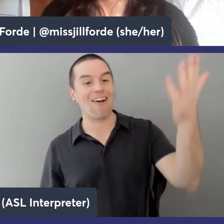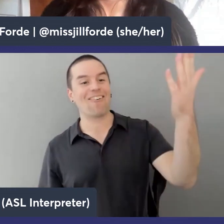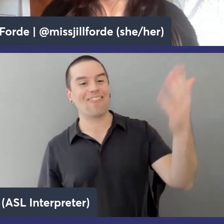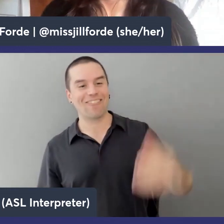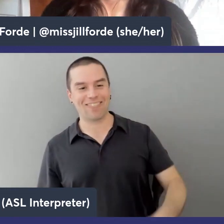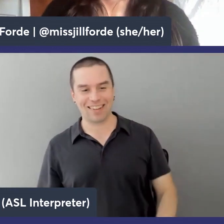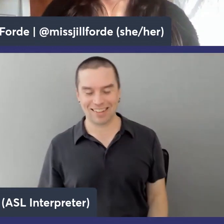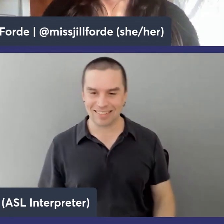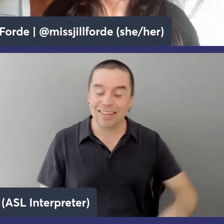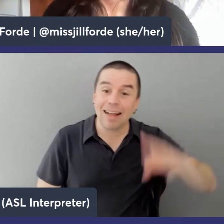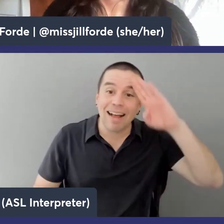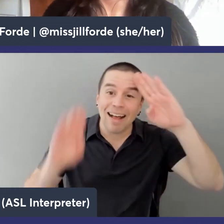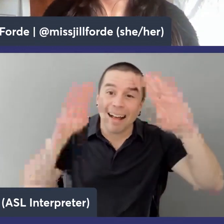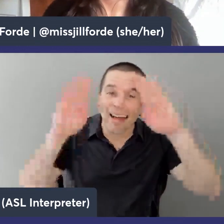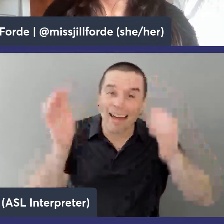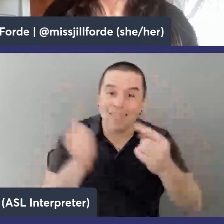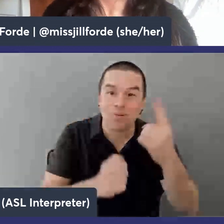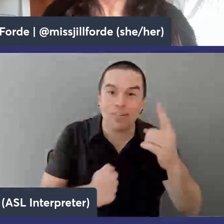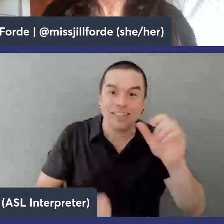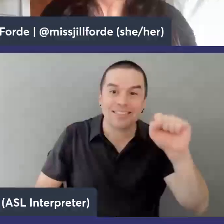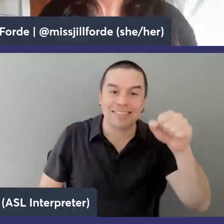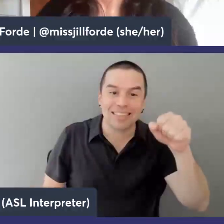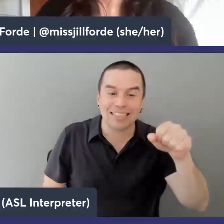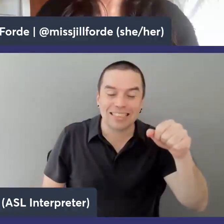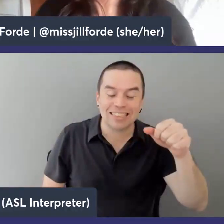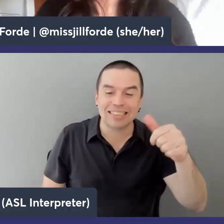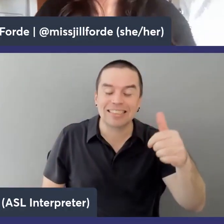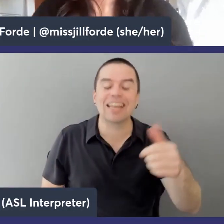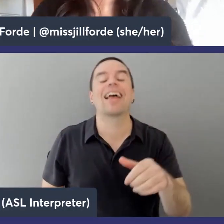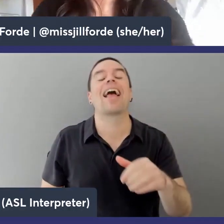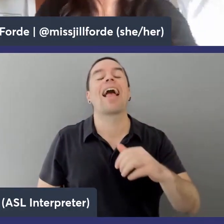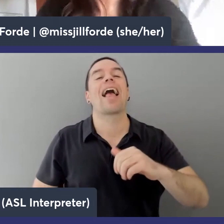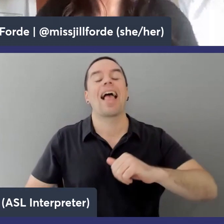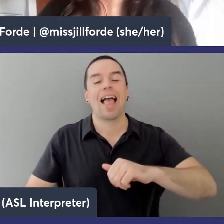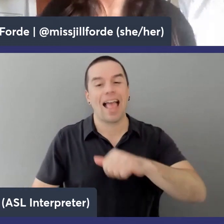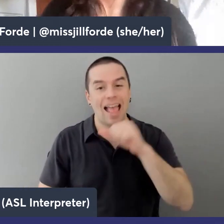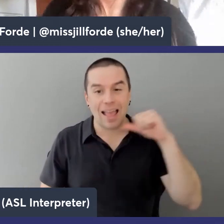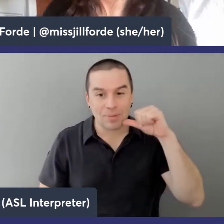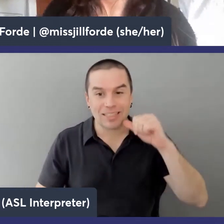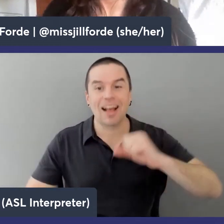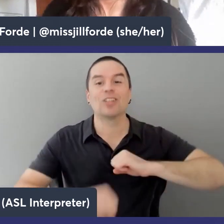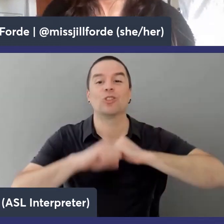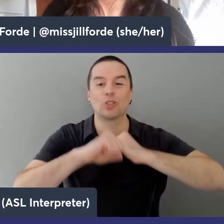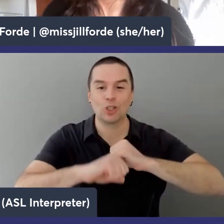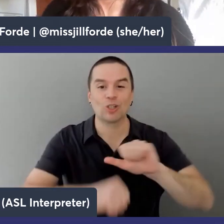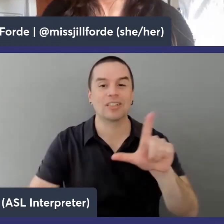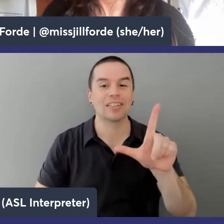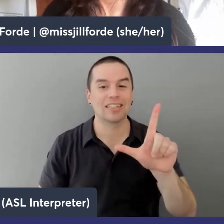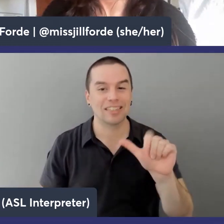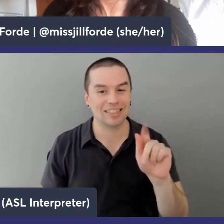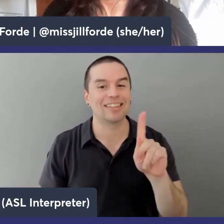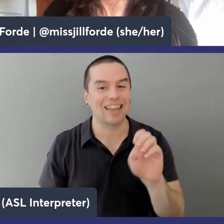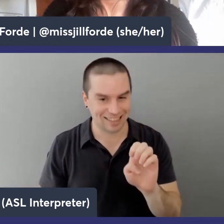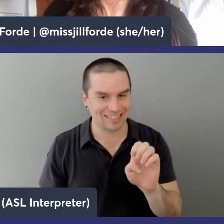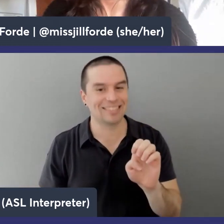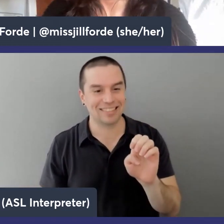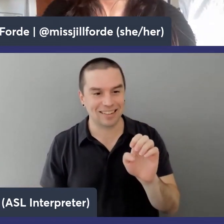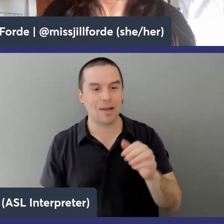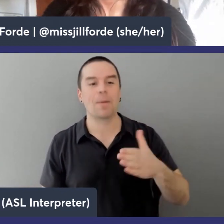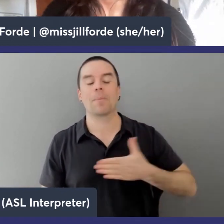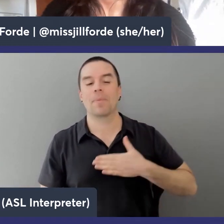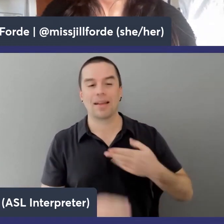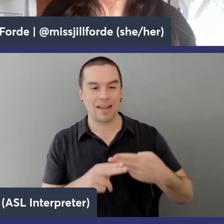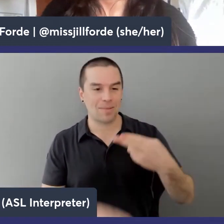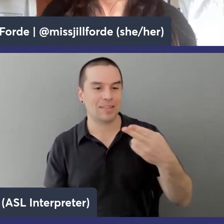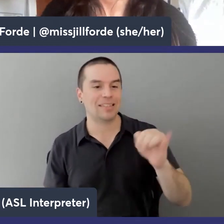Hey, hello everyone. Yes, it is Amazon Security Lake next. So my name is Himanshu. I lead the team of